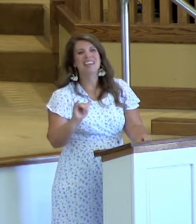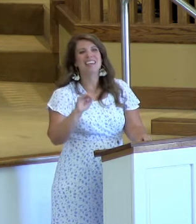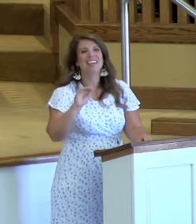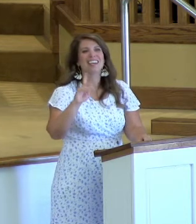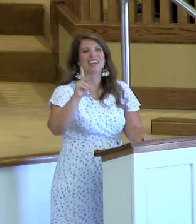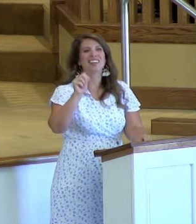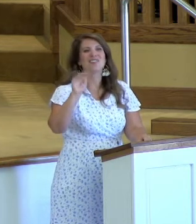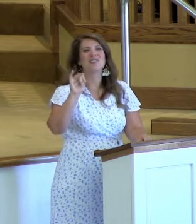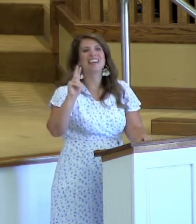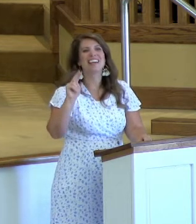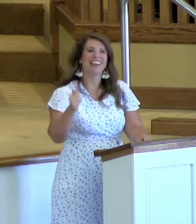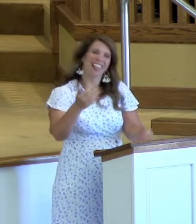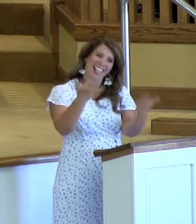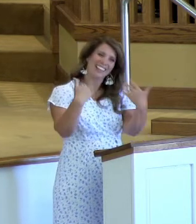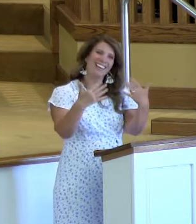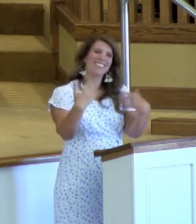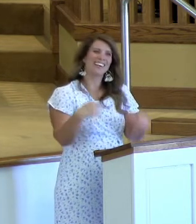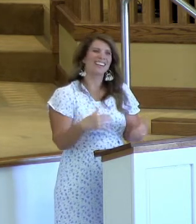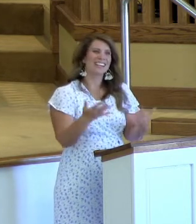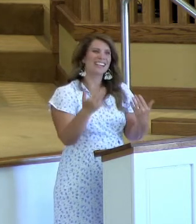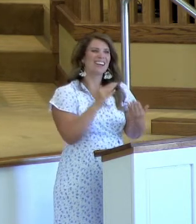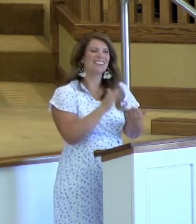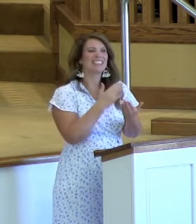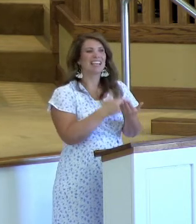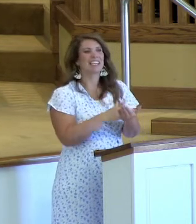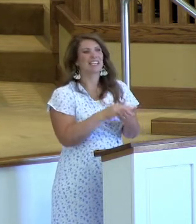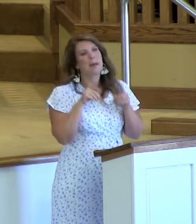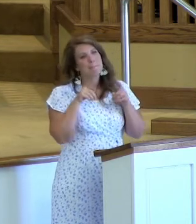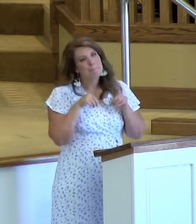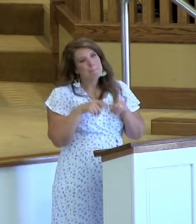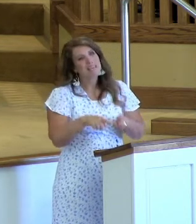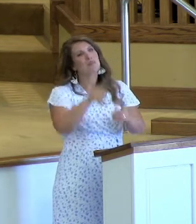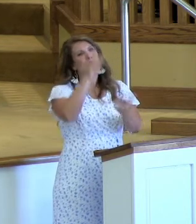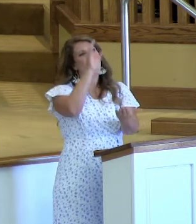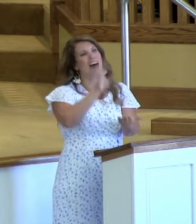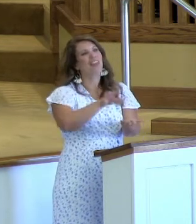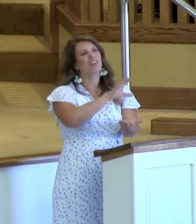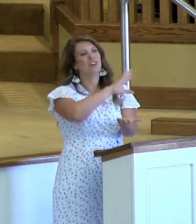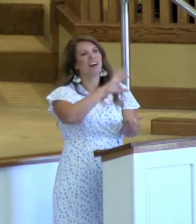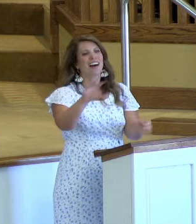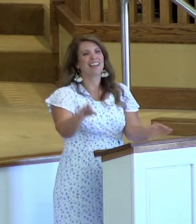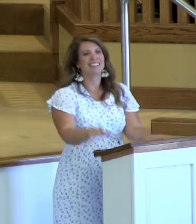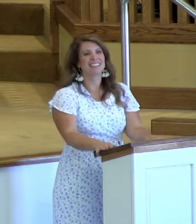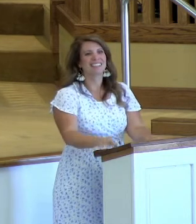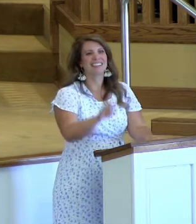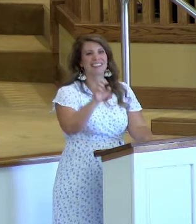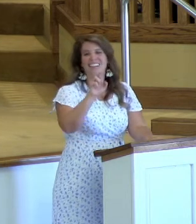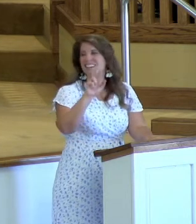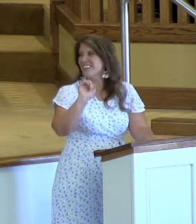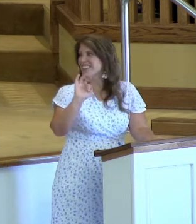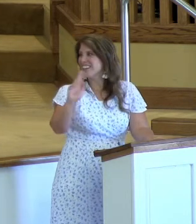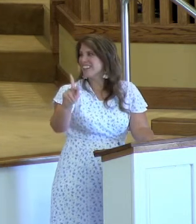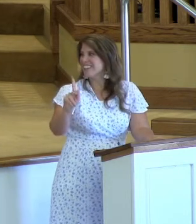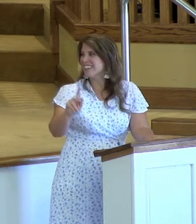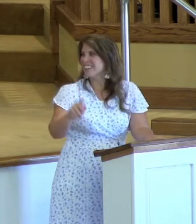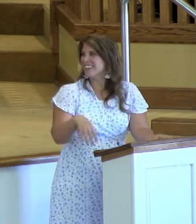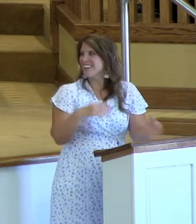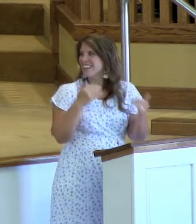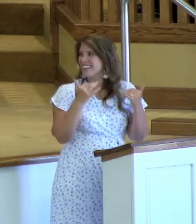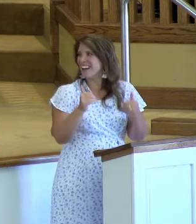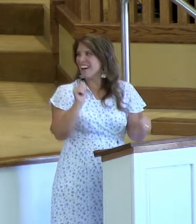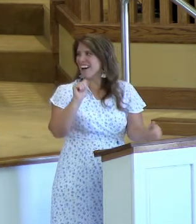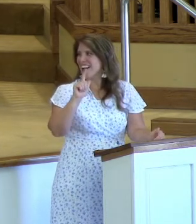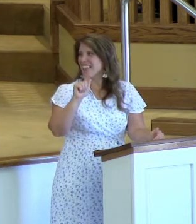Corinna. We're going to have them sing Meanwhile, Back at the Cross. I love that song. Eric, come on up here. Oh, yeah, Eric's alumni